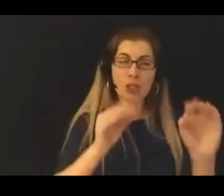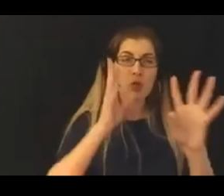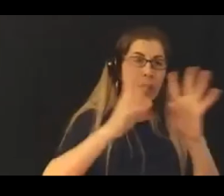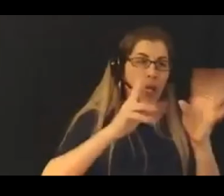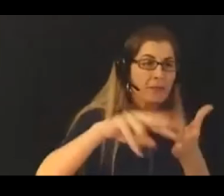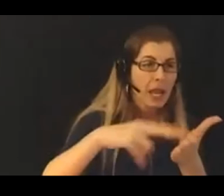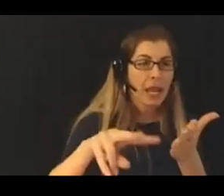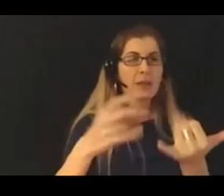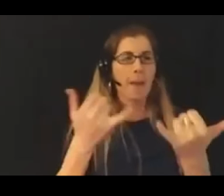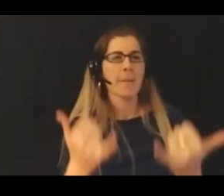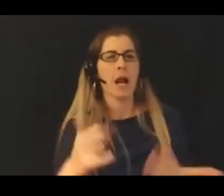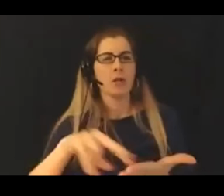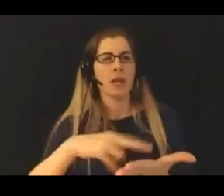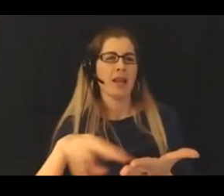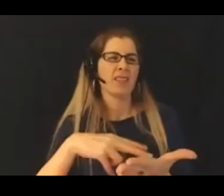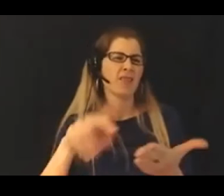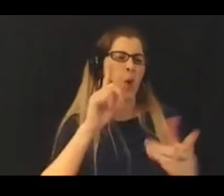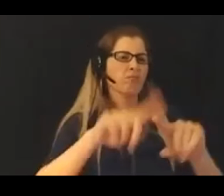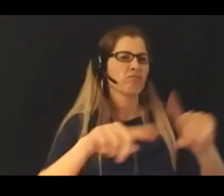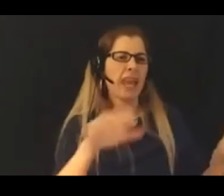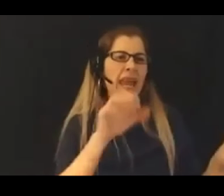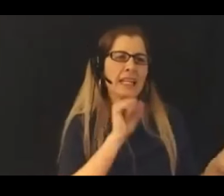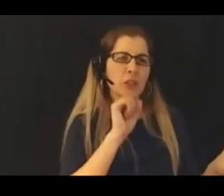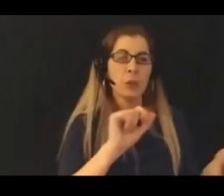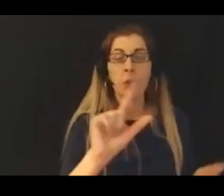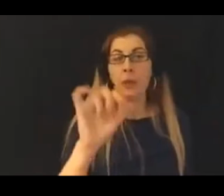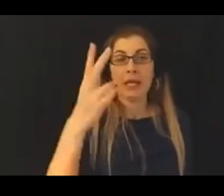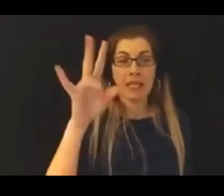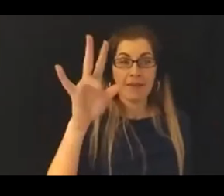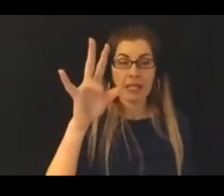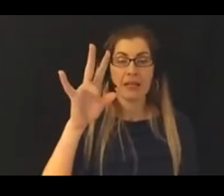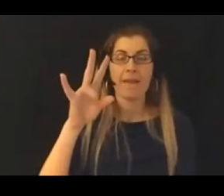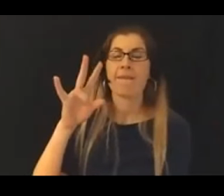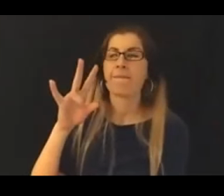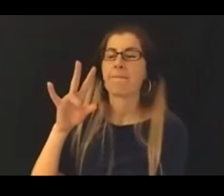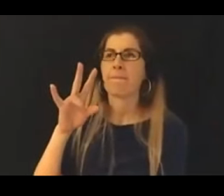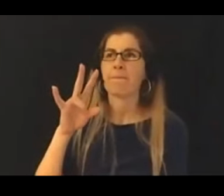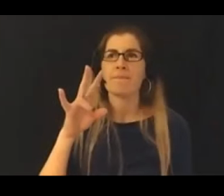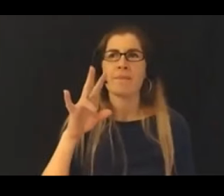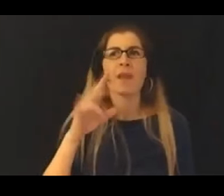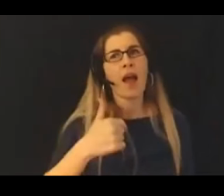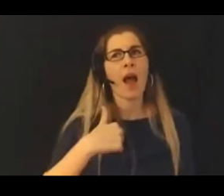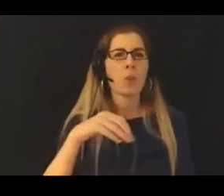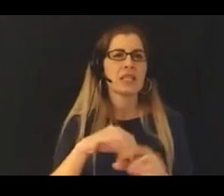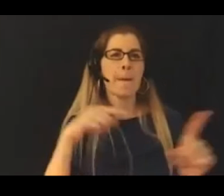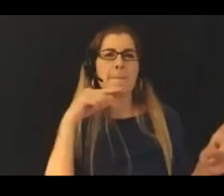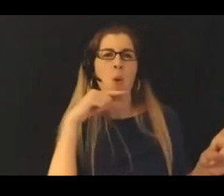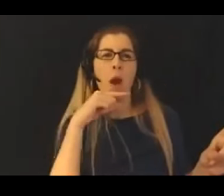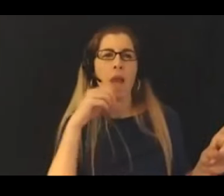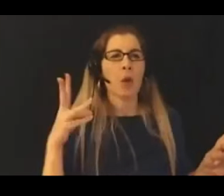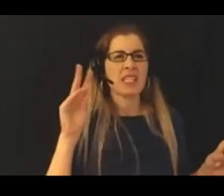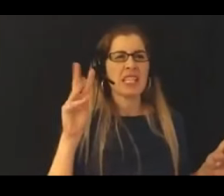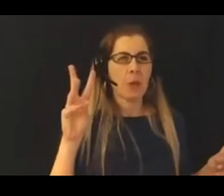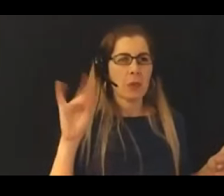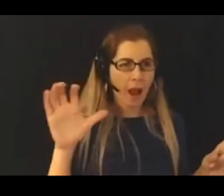ages. In 2017, I had a brief time in Milwaukee getting my Master of